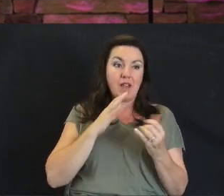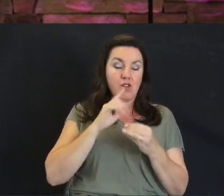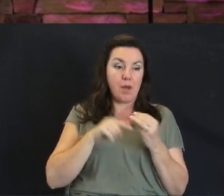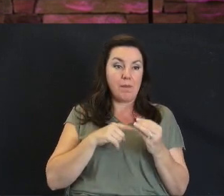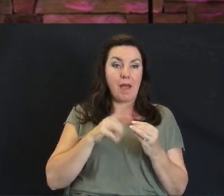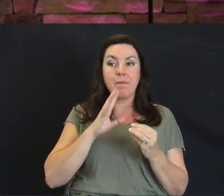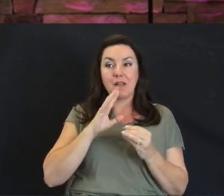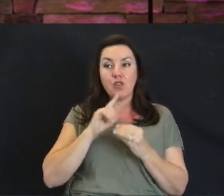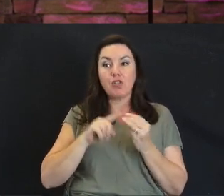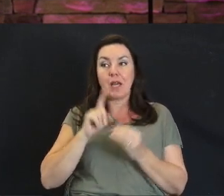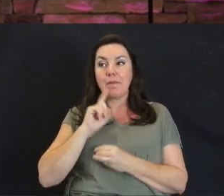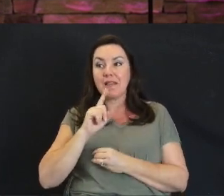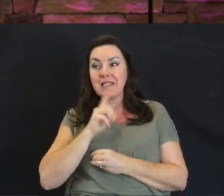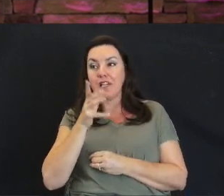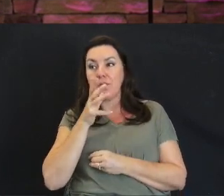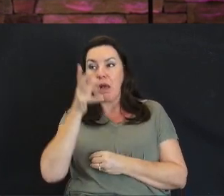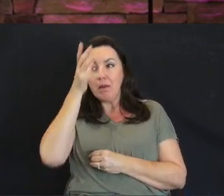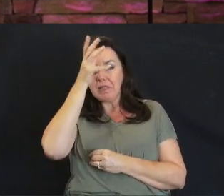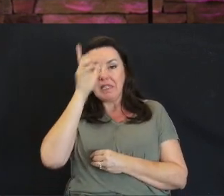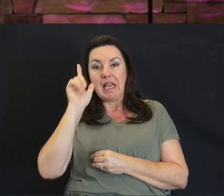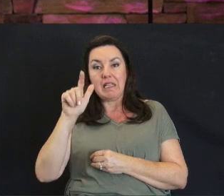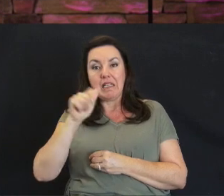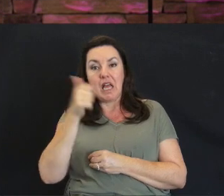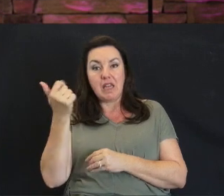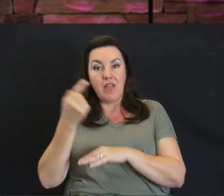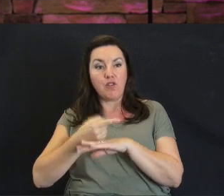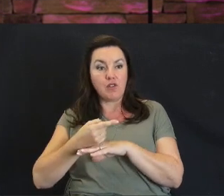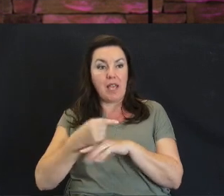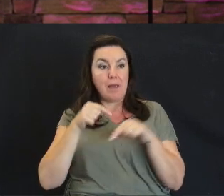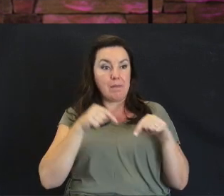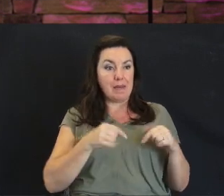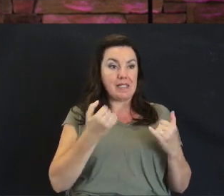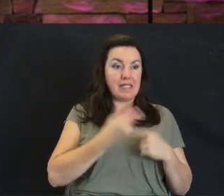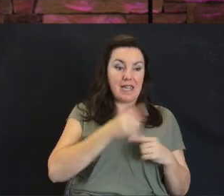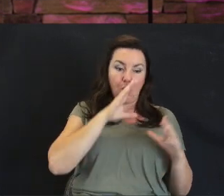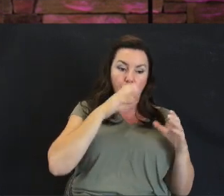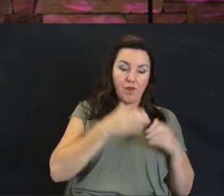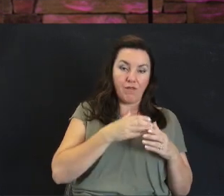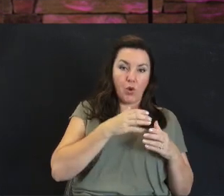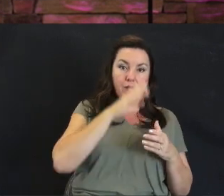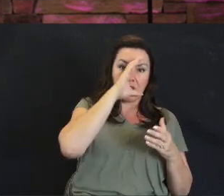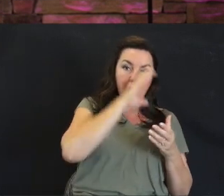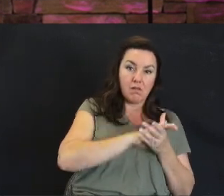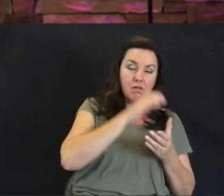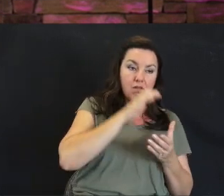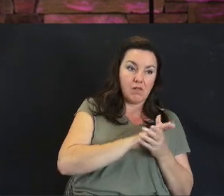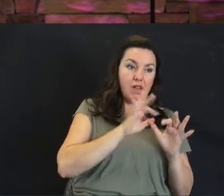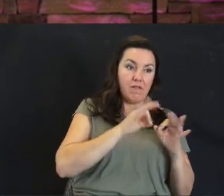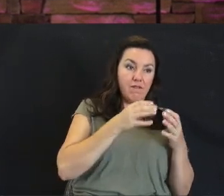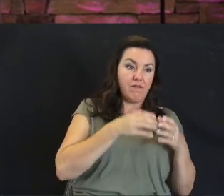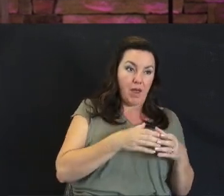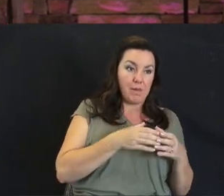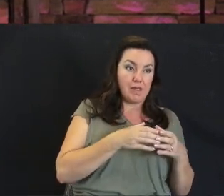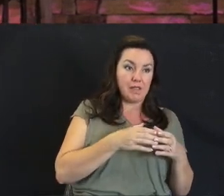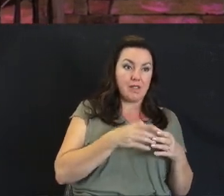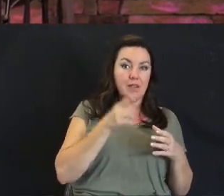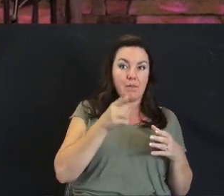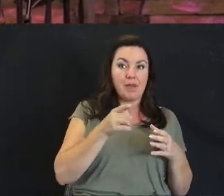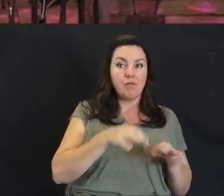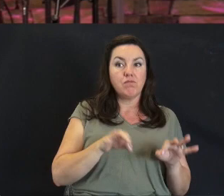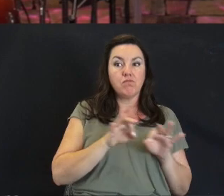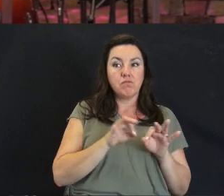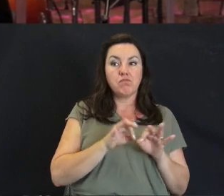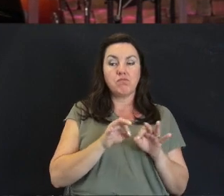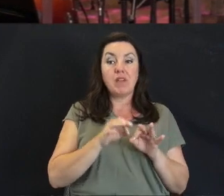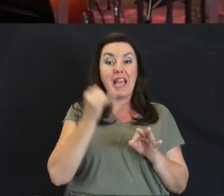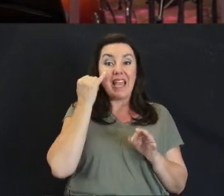single moms and dads Another day Because you truly are heroes But I have no doubt That much of what we see happening By the way If you're thinking